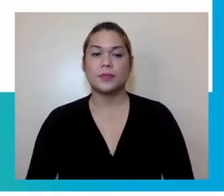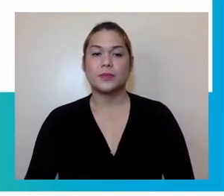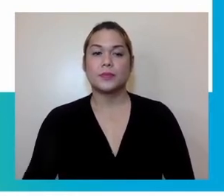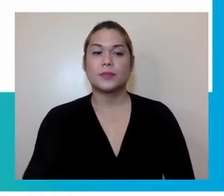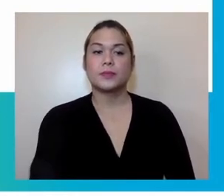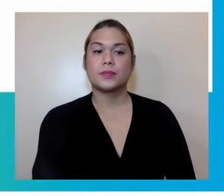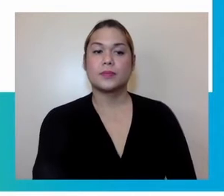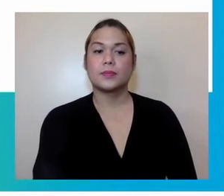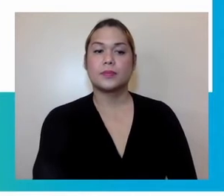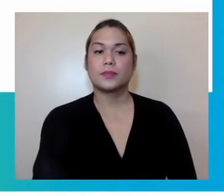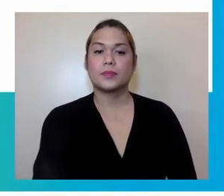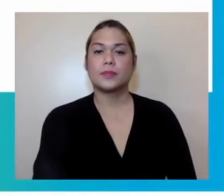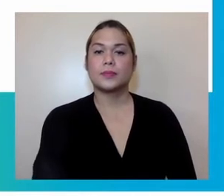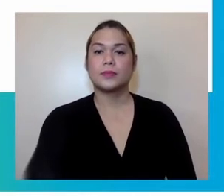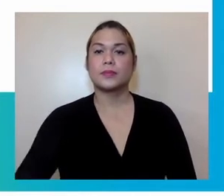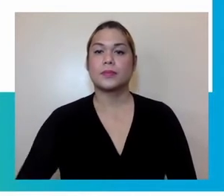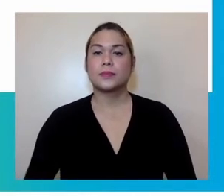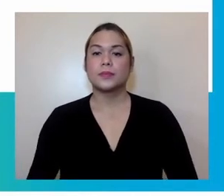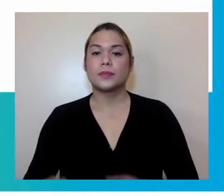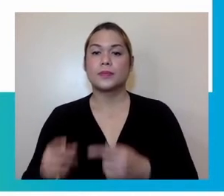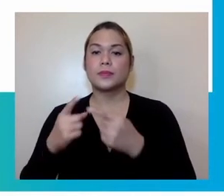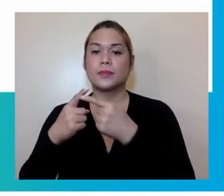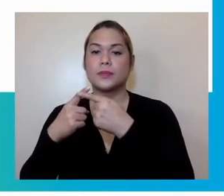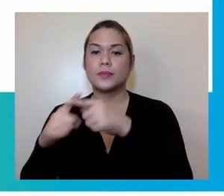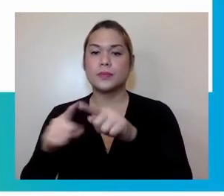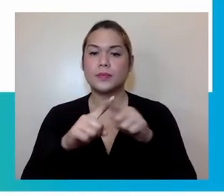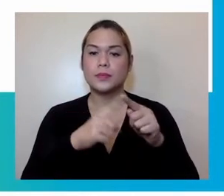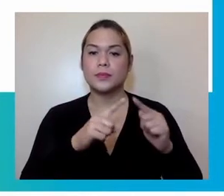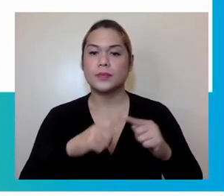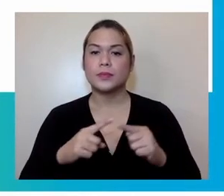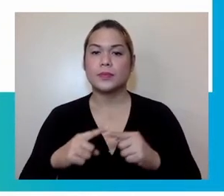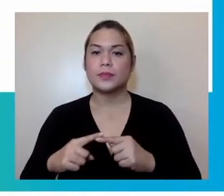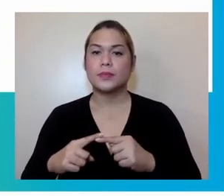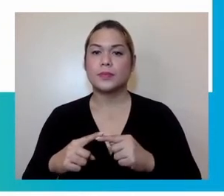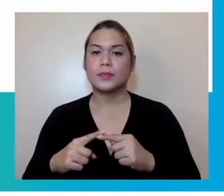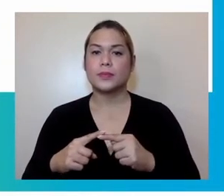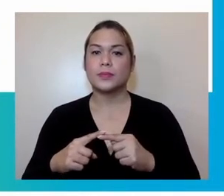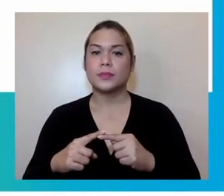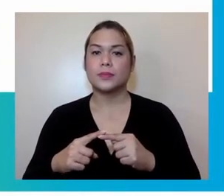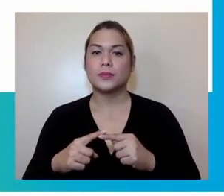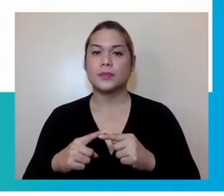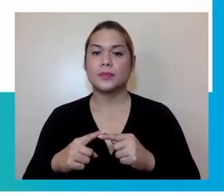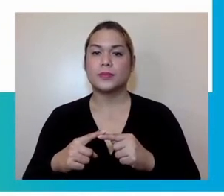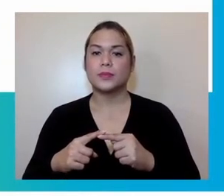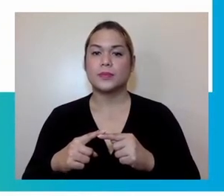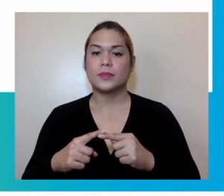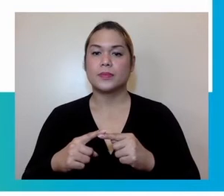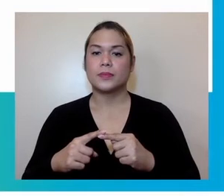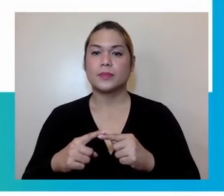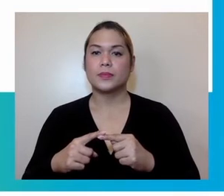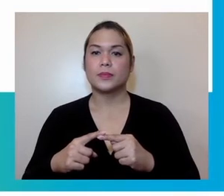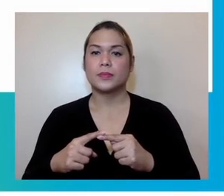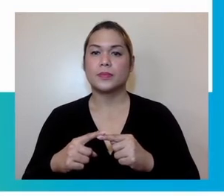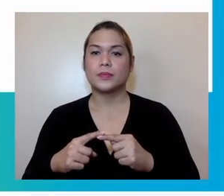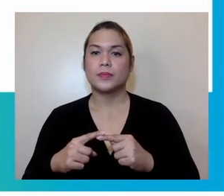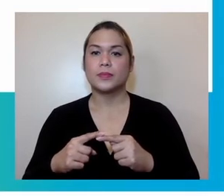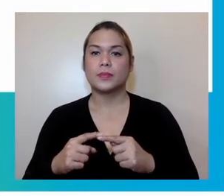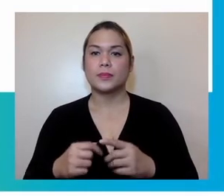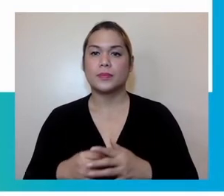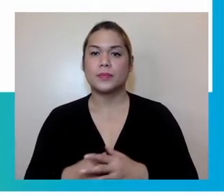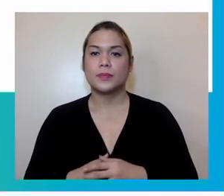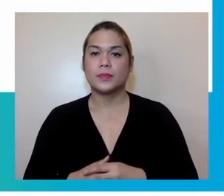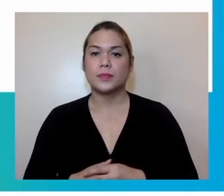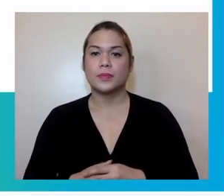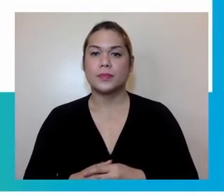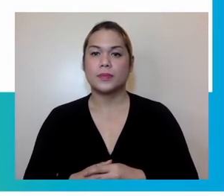Coal Power Plant in Zambales. We also took note of the Ulaanbaatar project in Mongolia that is causing numerous